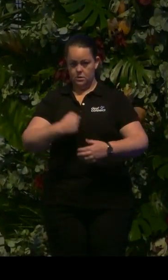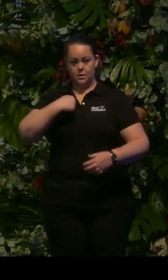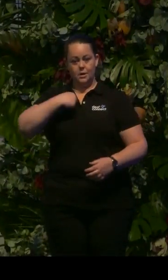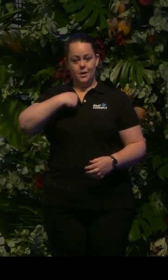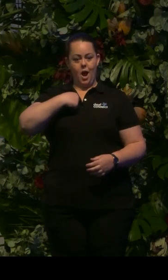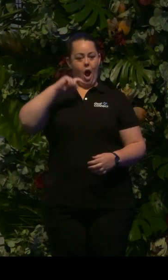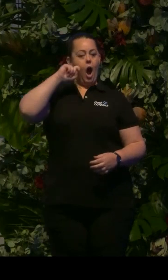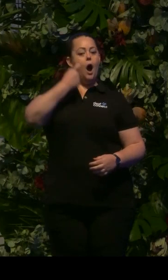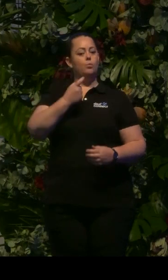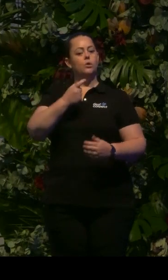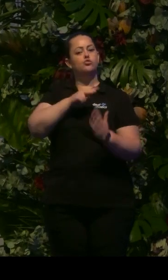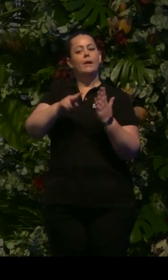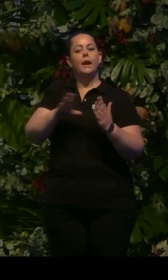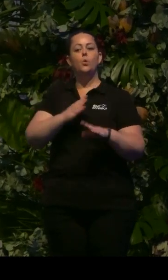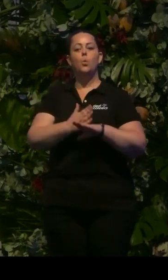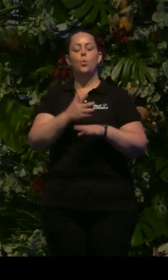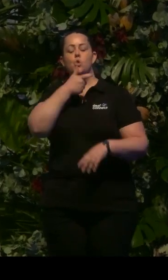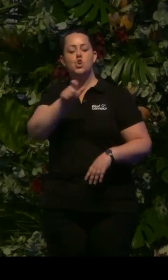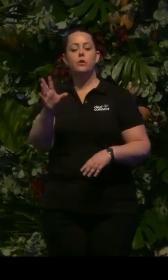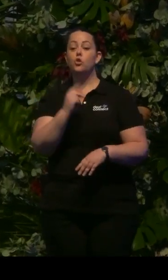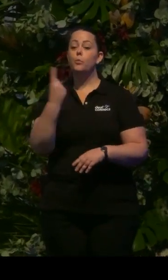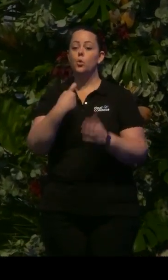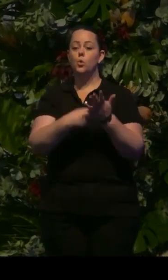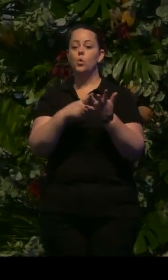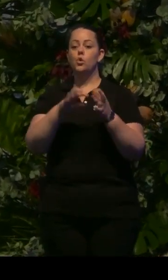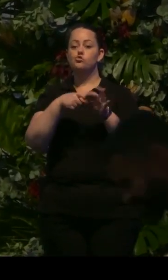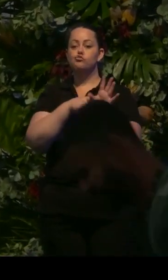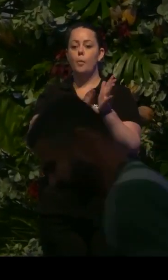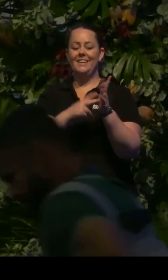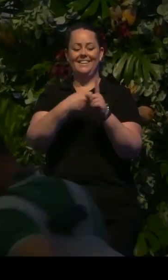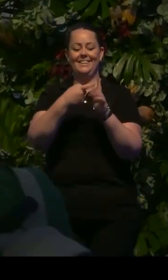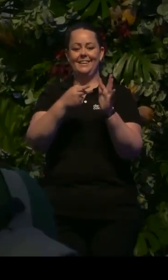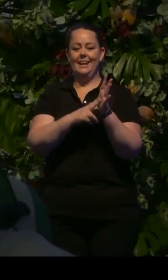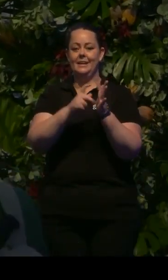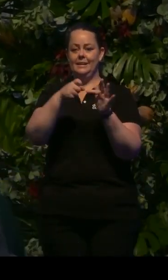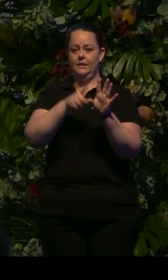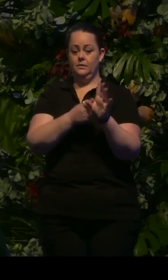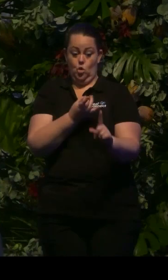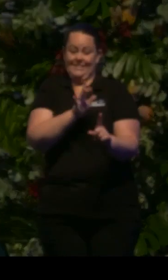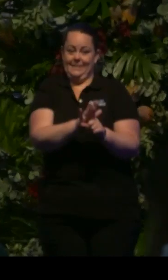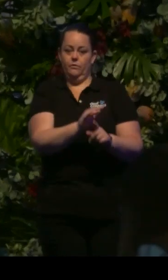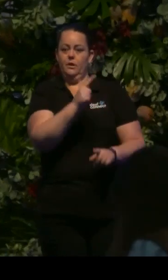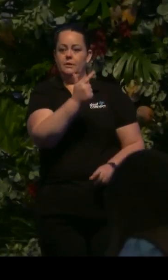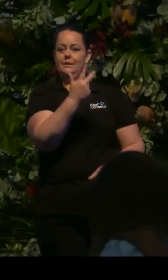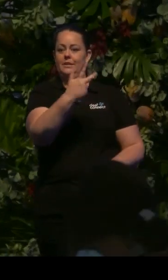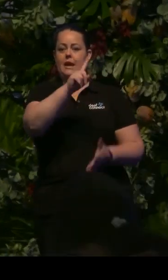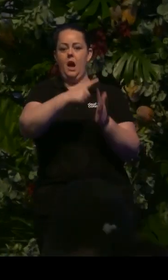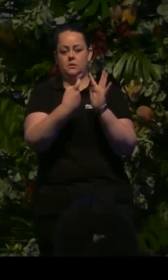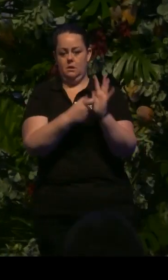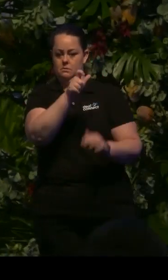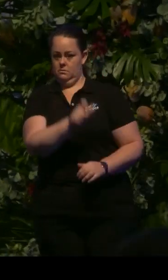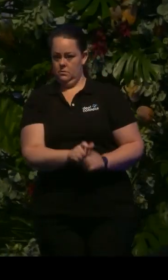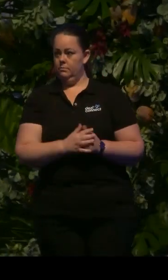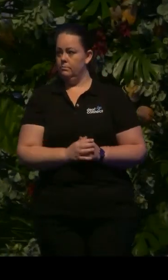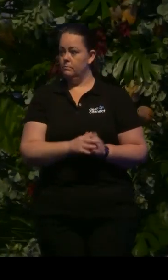Robin Kennedy, who's one of the 78ers. I've also, before I do that, acknowledged Robin Plaster and Diane Minns,